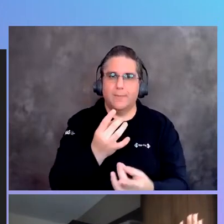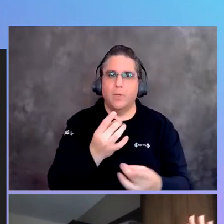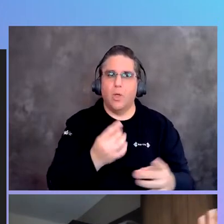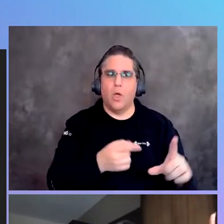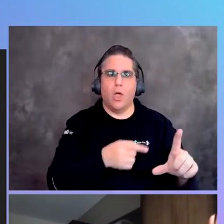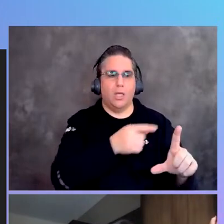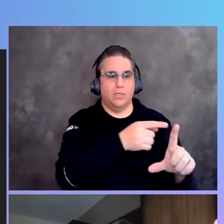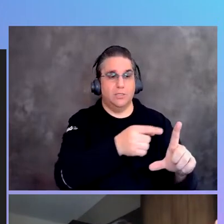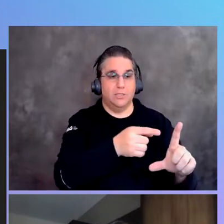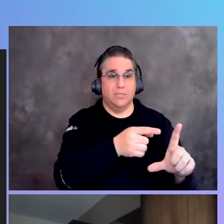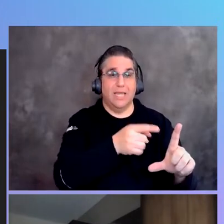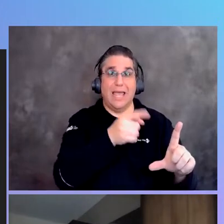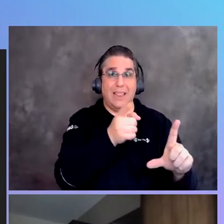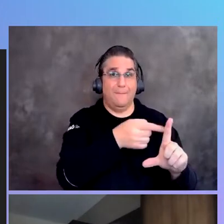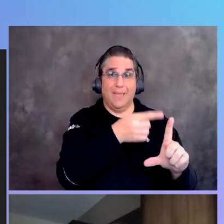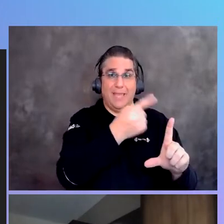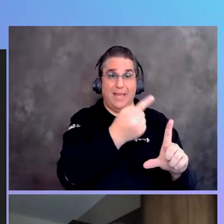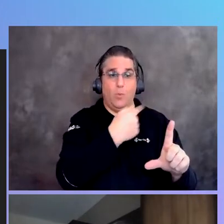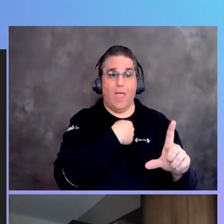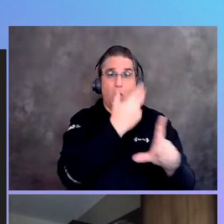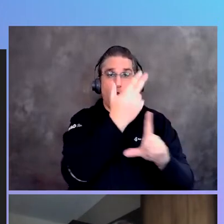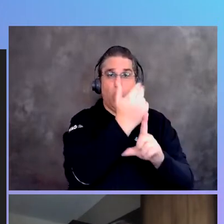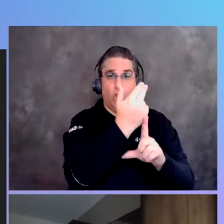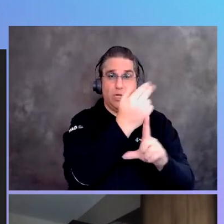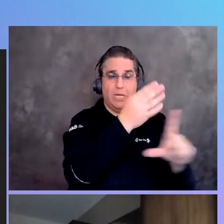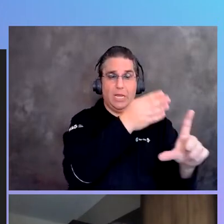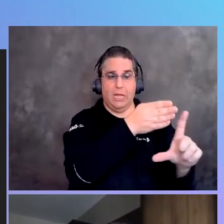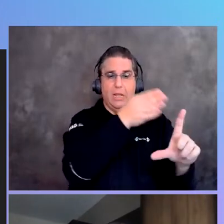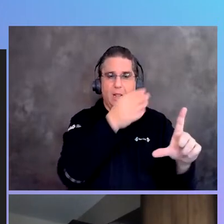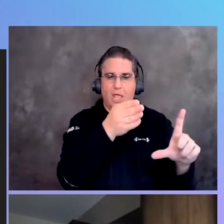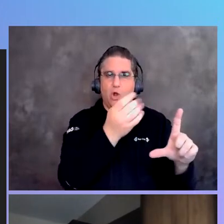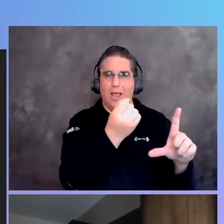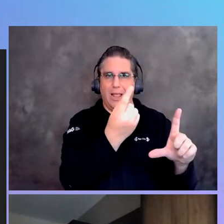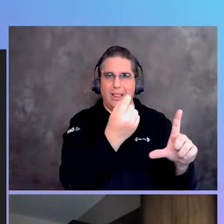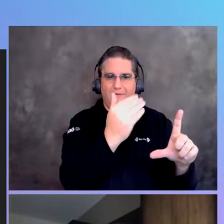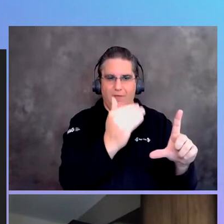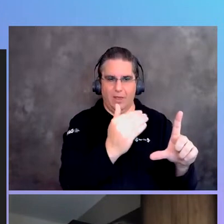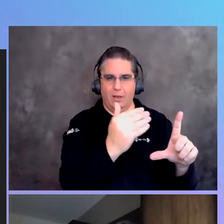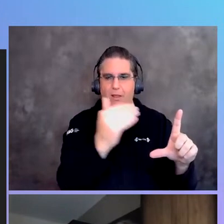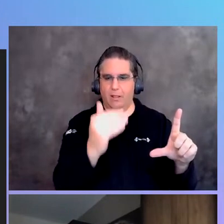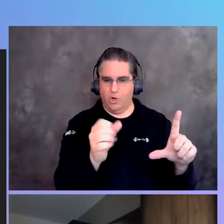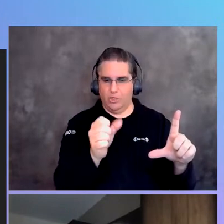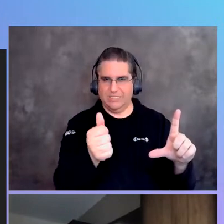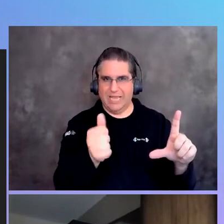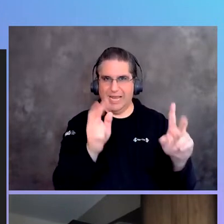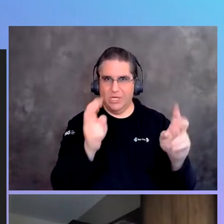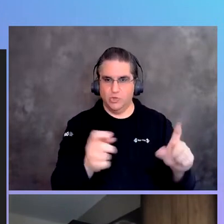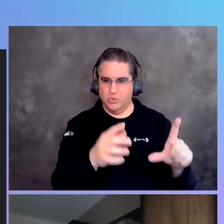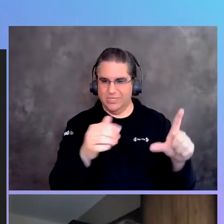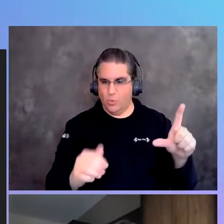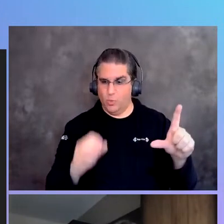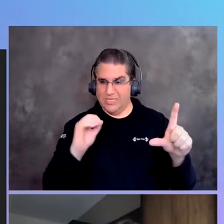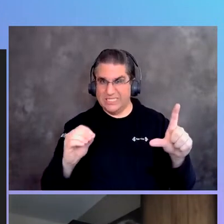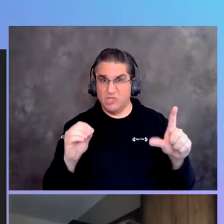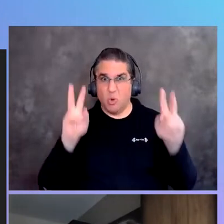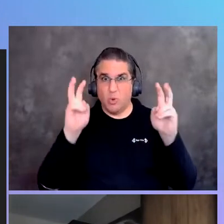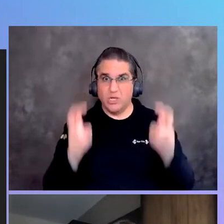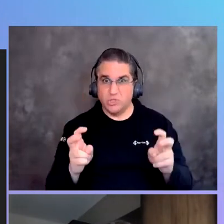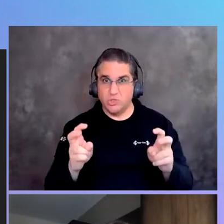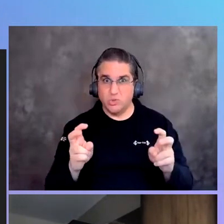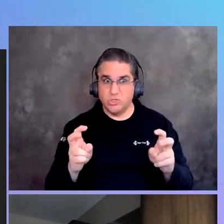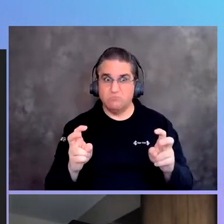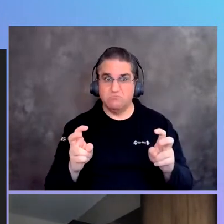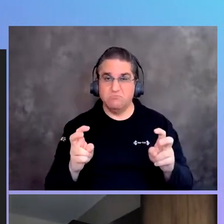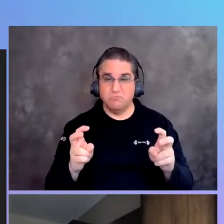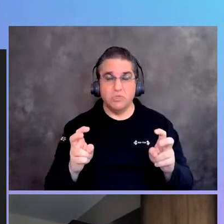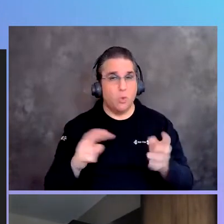started with 13 issues, and then it dropped to 11 issues, 10 issues, and came down to 0 issues at one point in time.